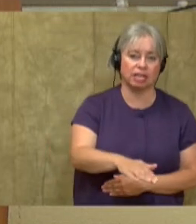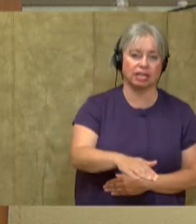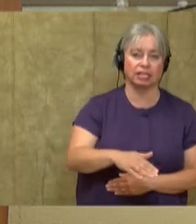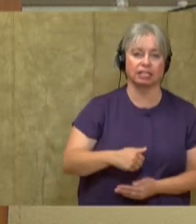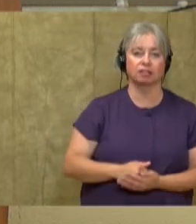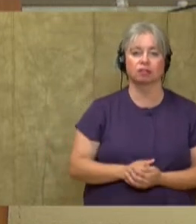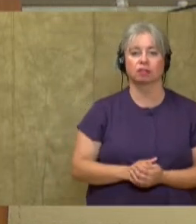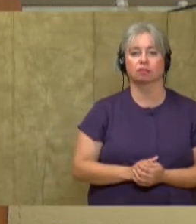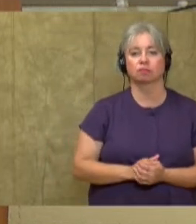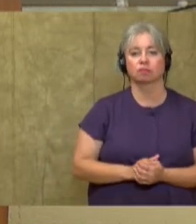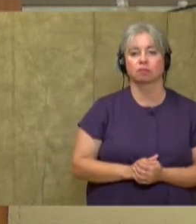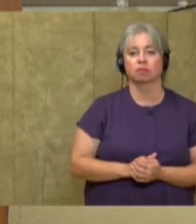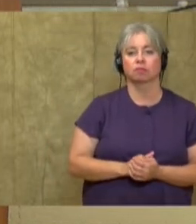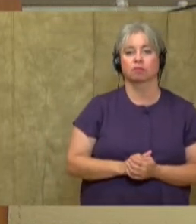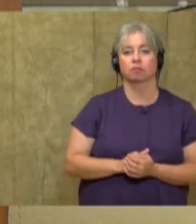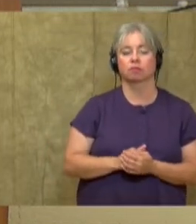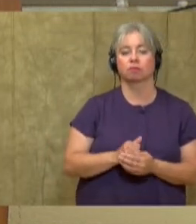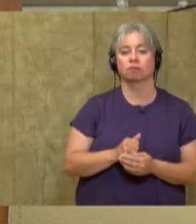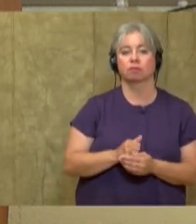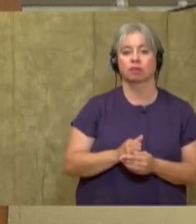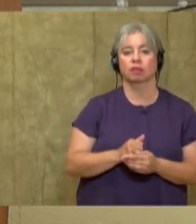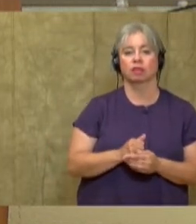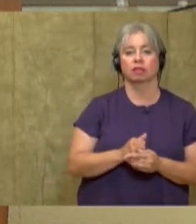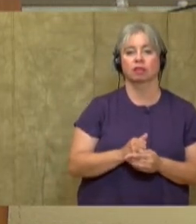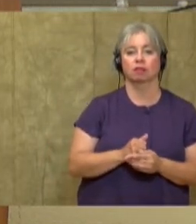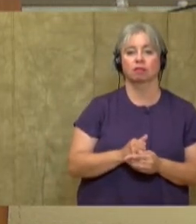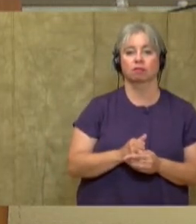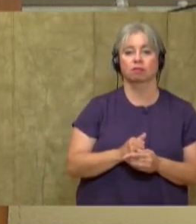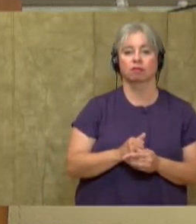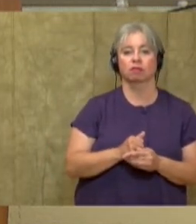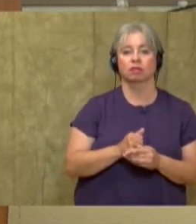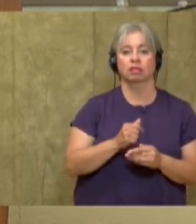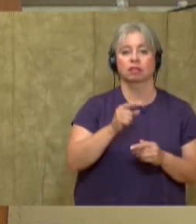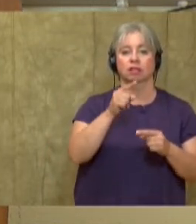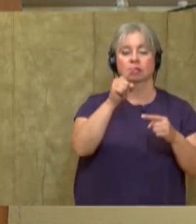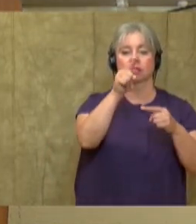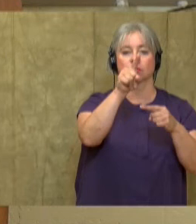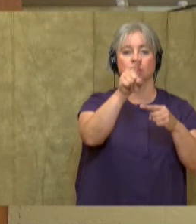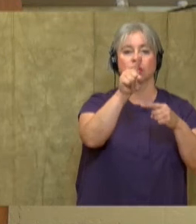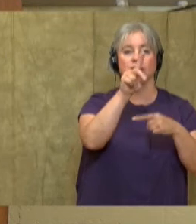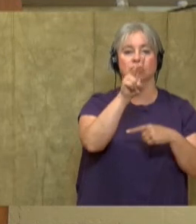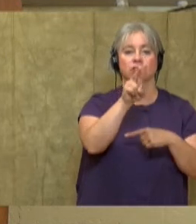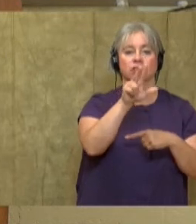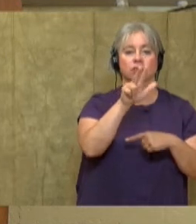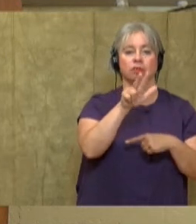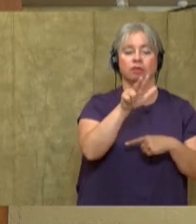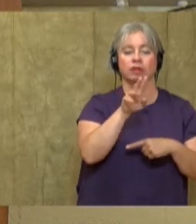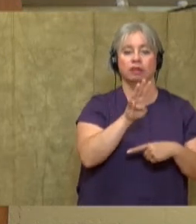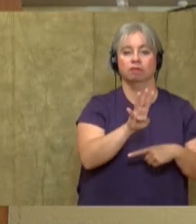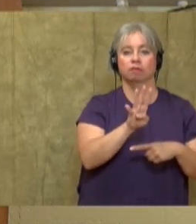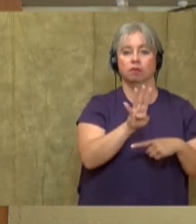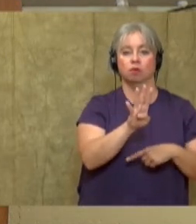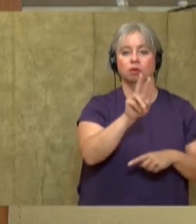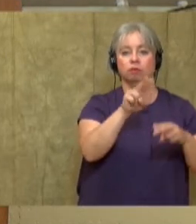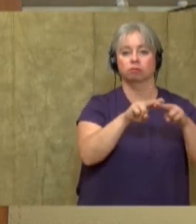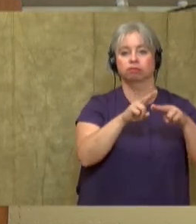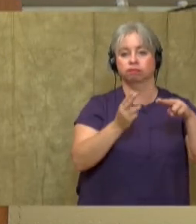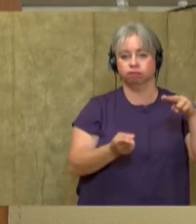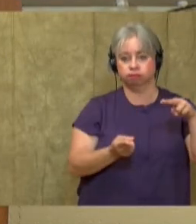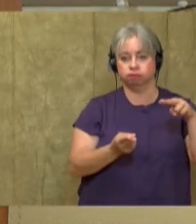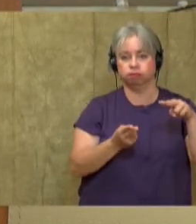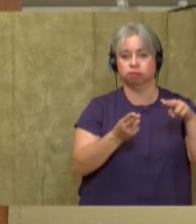our y would be 1, 2, 3, 4. So we're declining 4